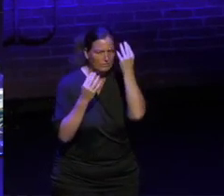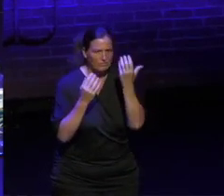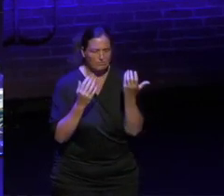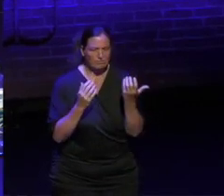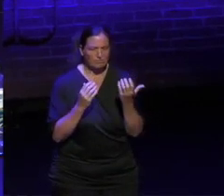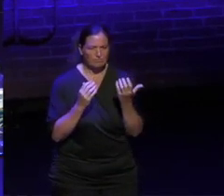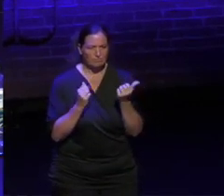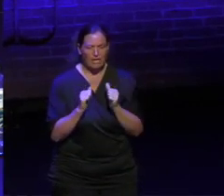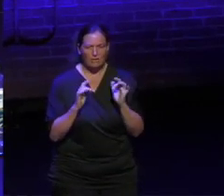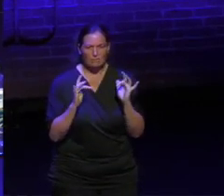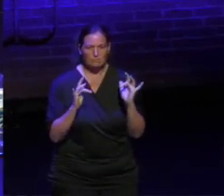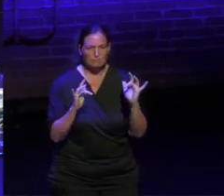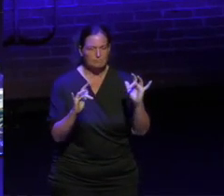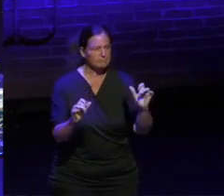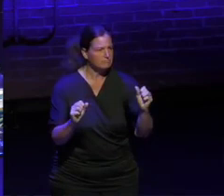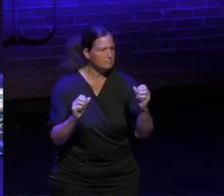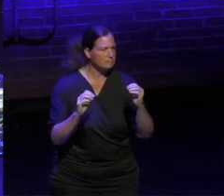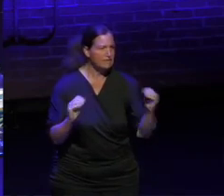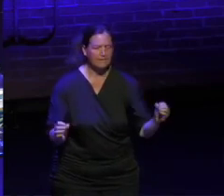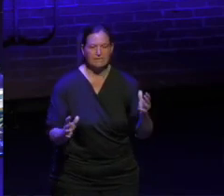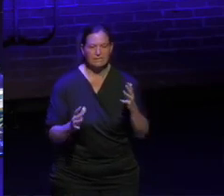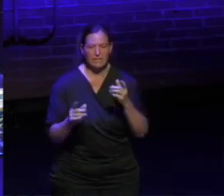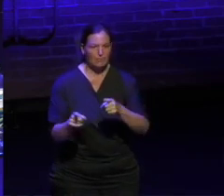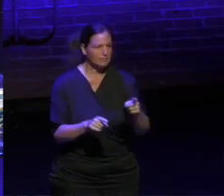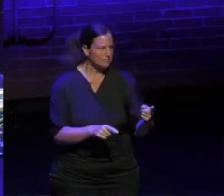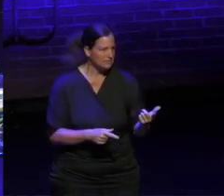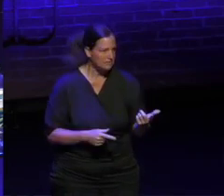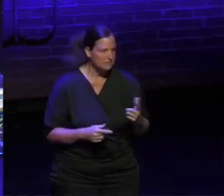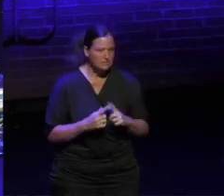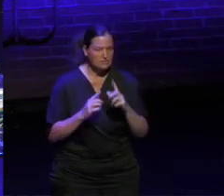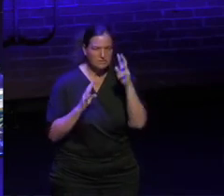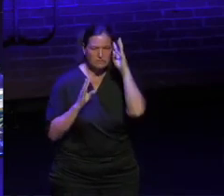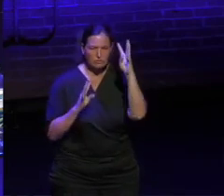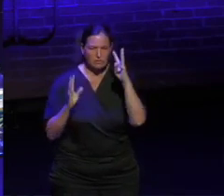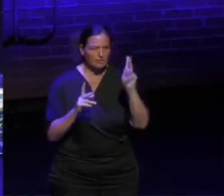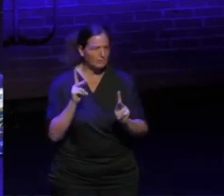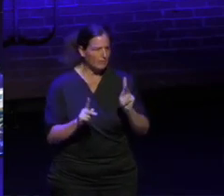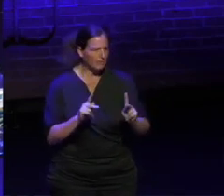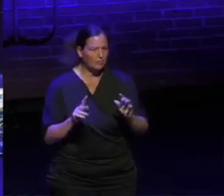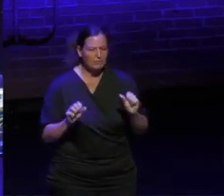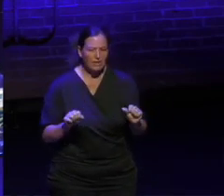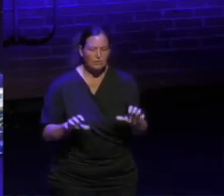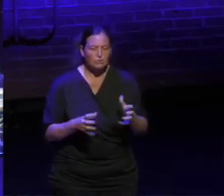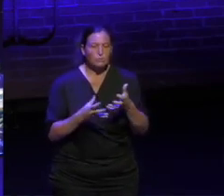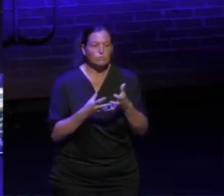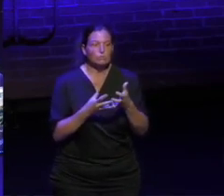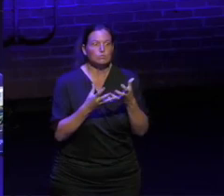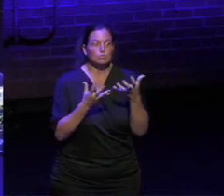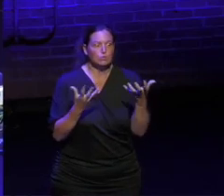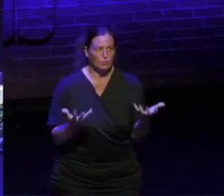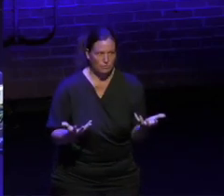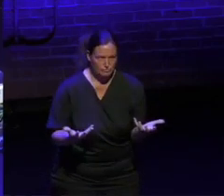how barren we would be in so many ways. And creative people do so